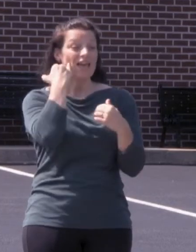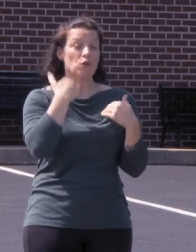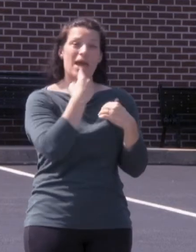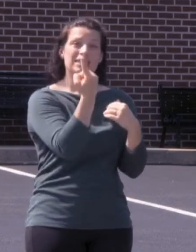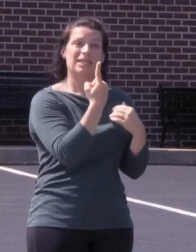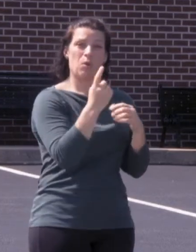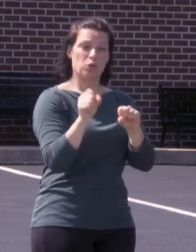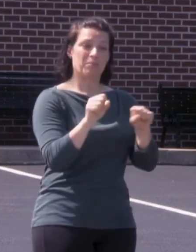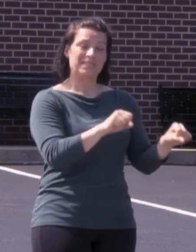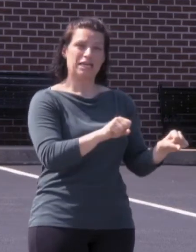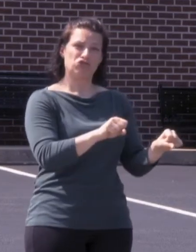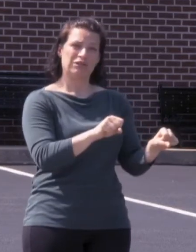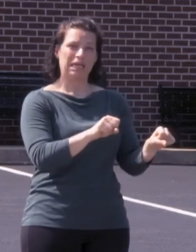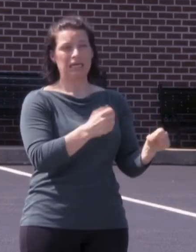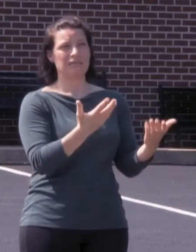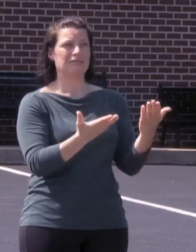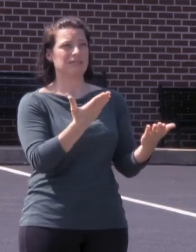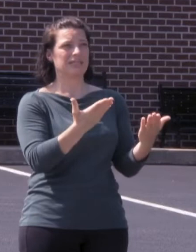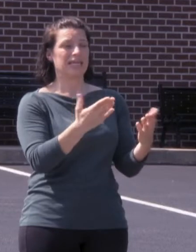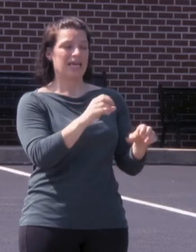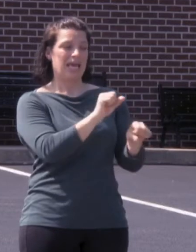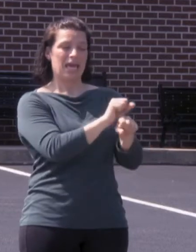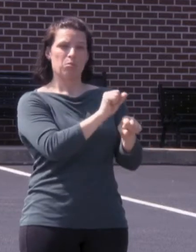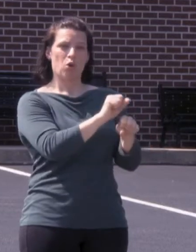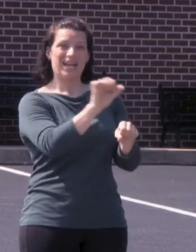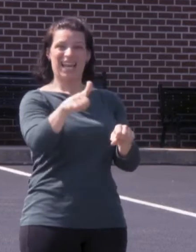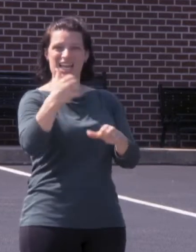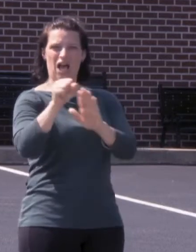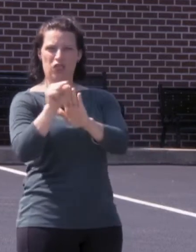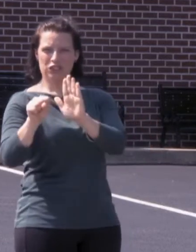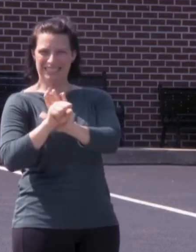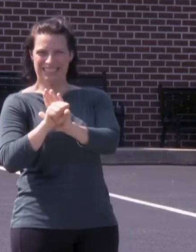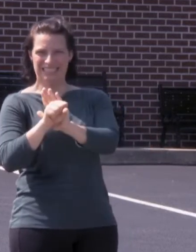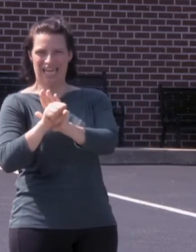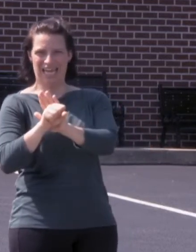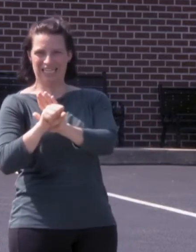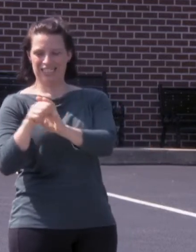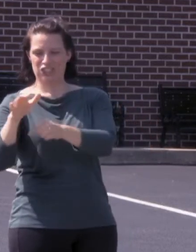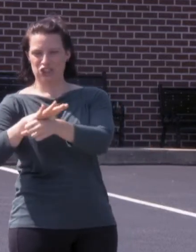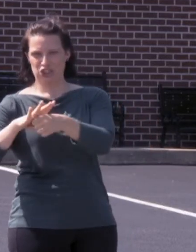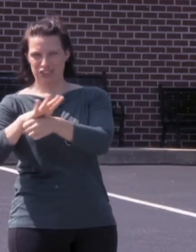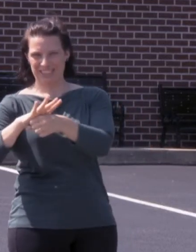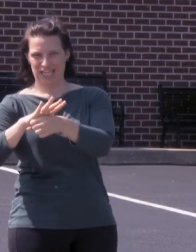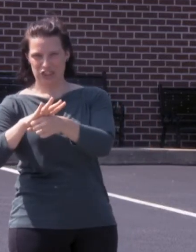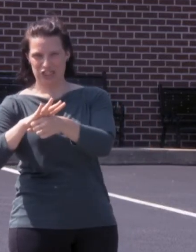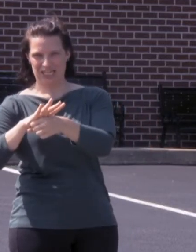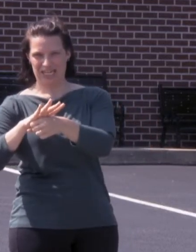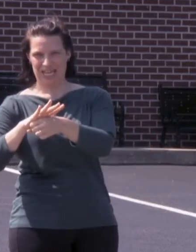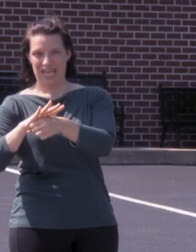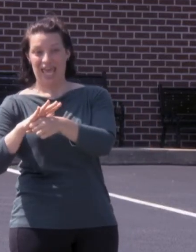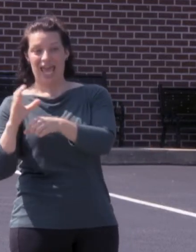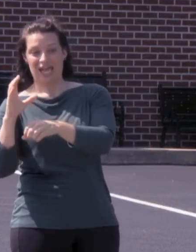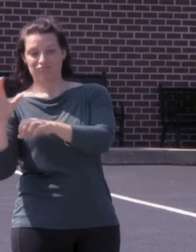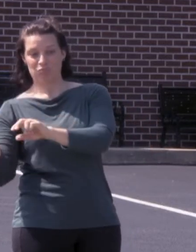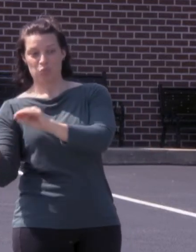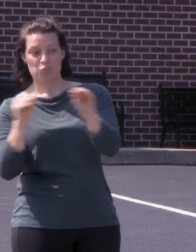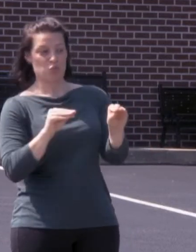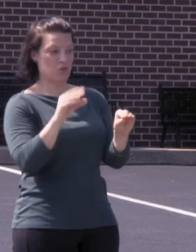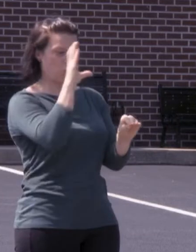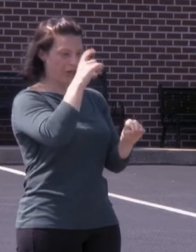was potentially employed in another state jurisdiction and thus sought employment in